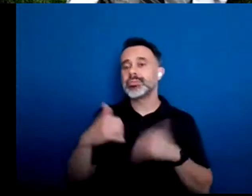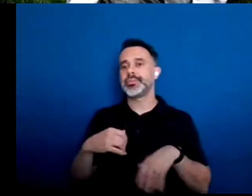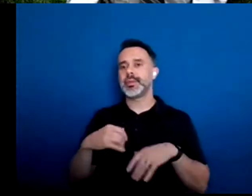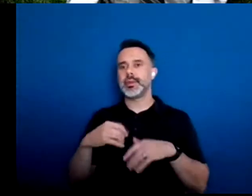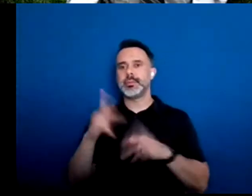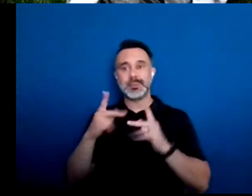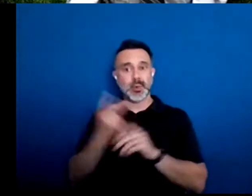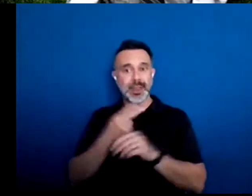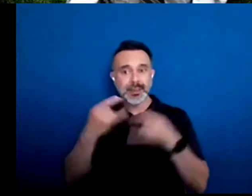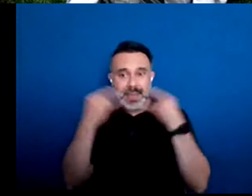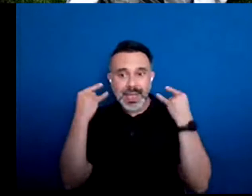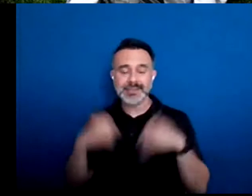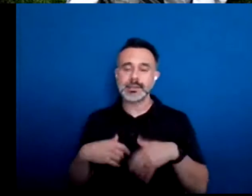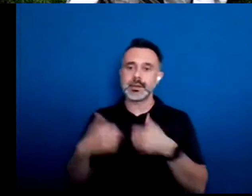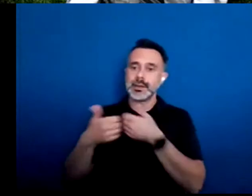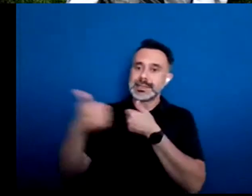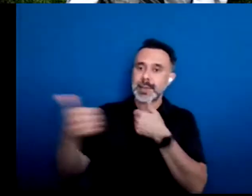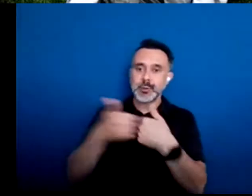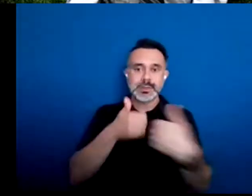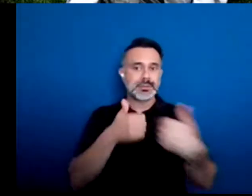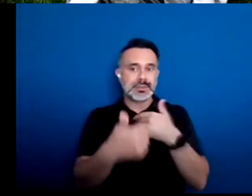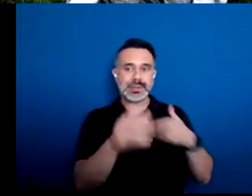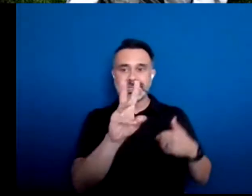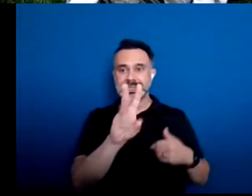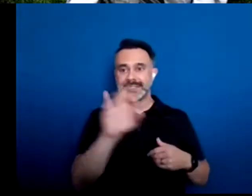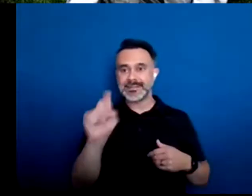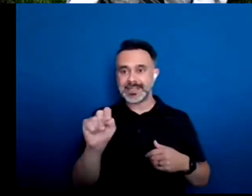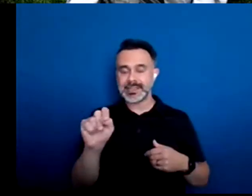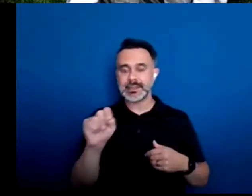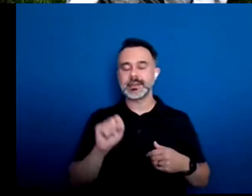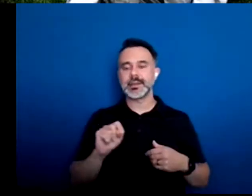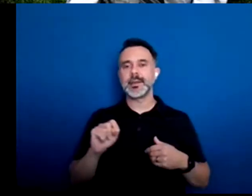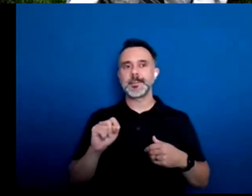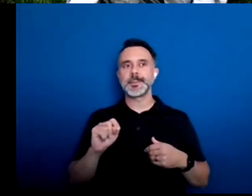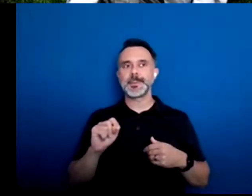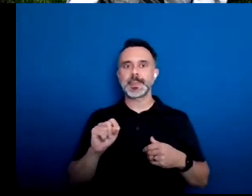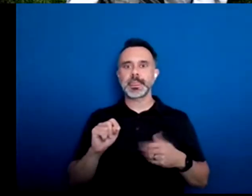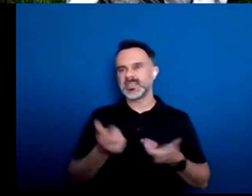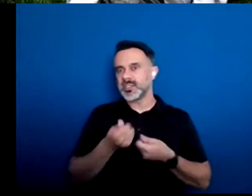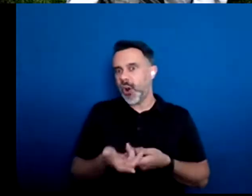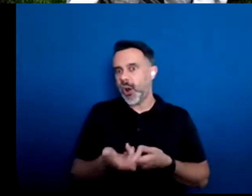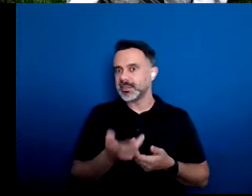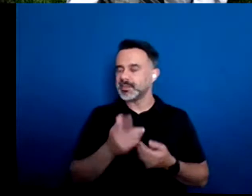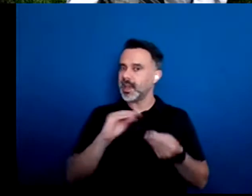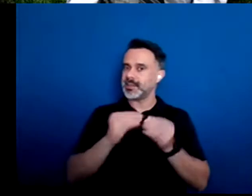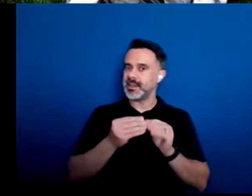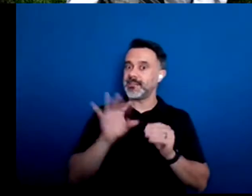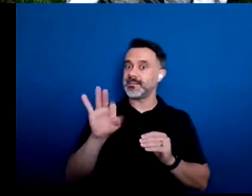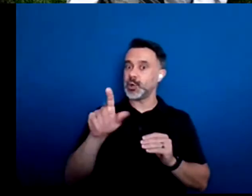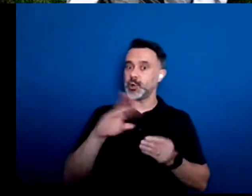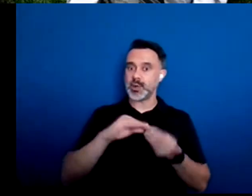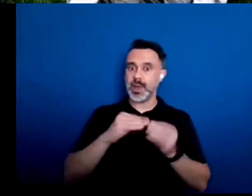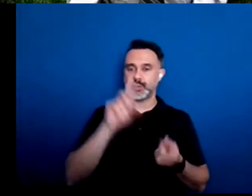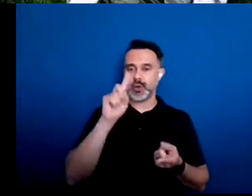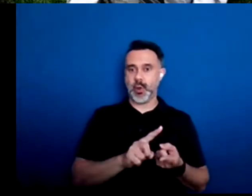separation. But I think we will not do that, at least for the general public, unless we have a very severe